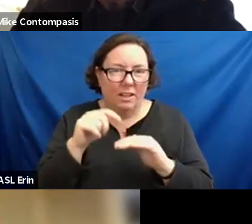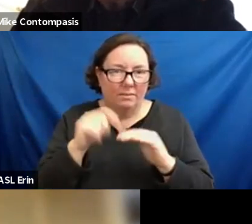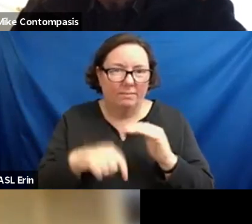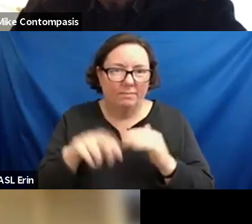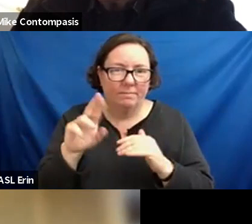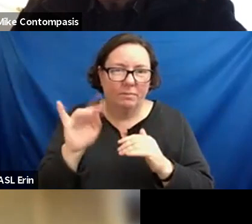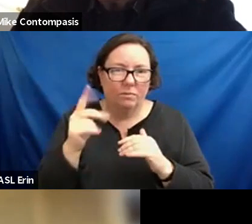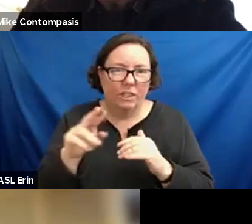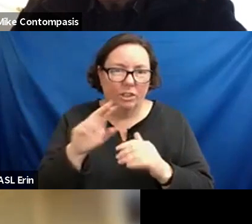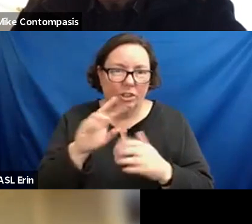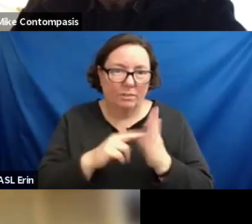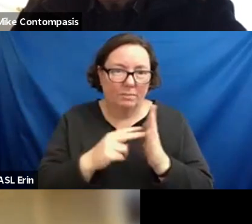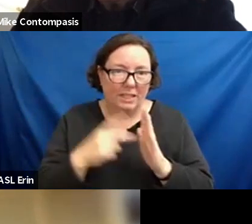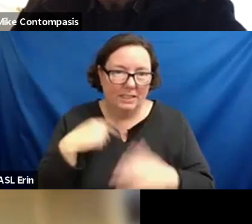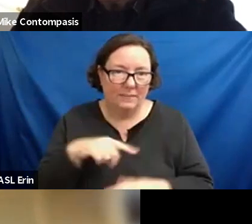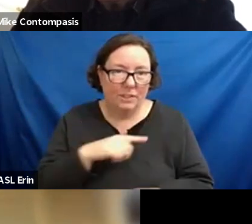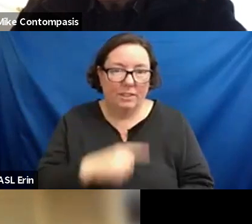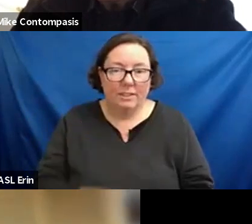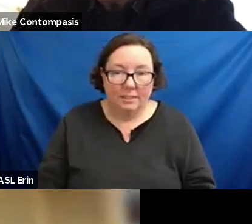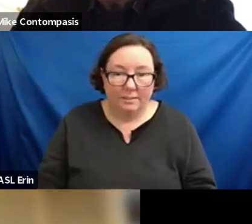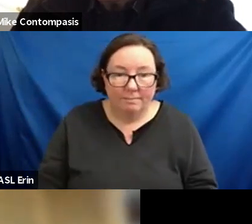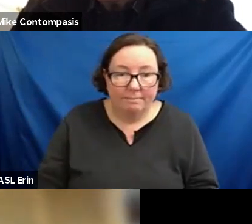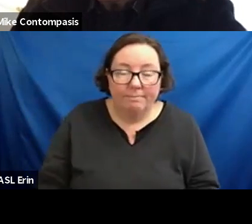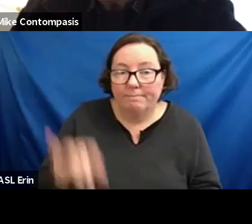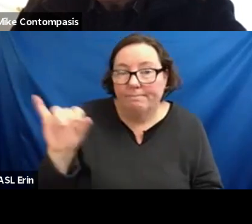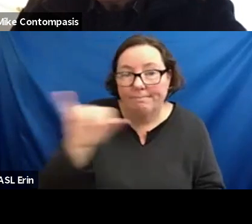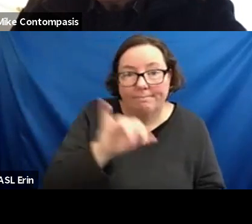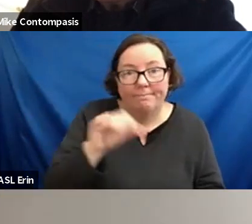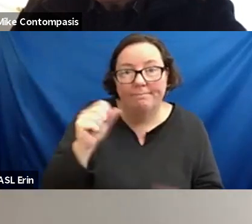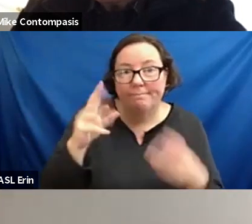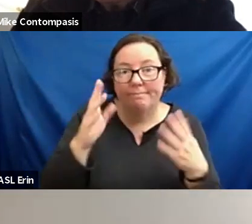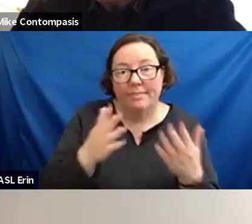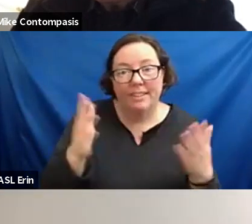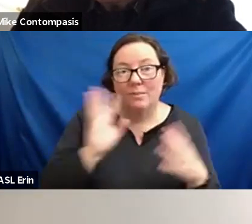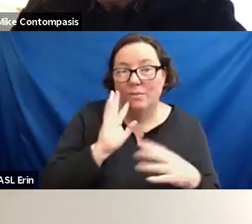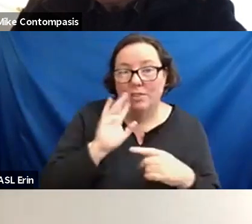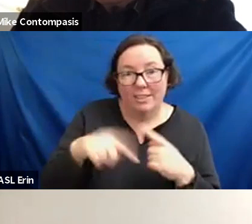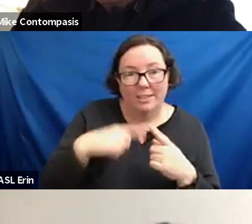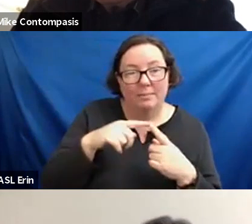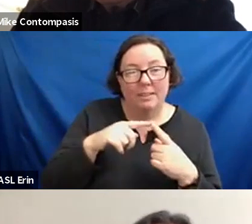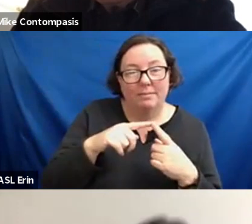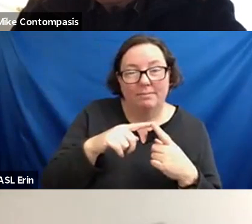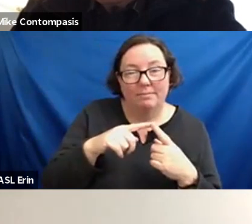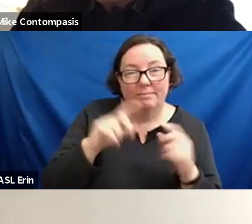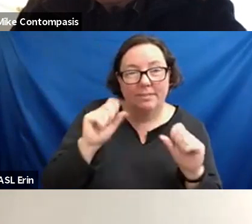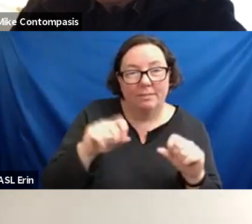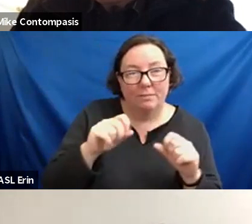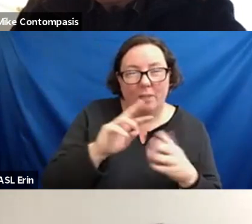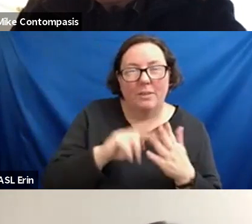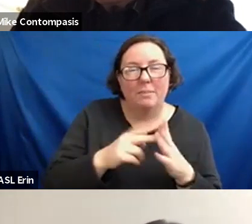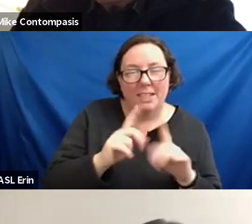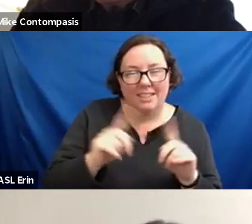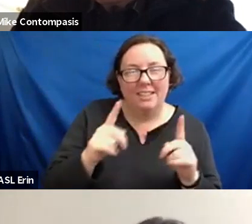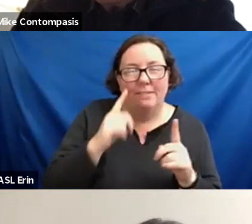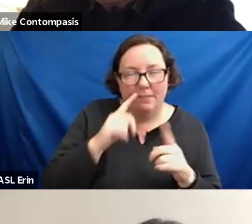means. Because I think, like many things that we talk about, it probably means different things to